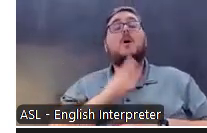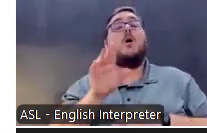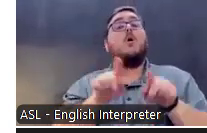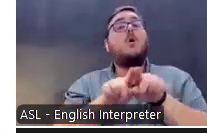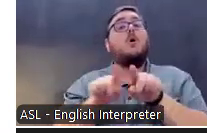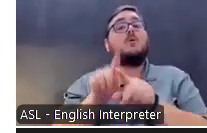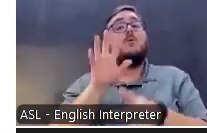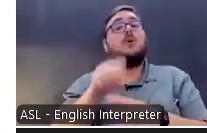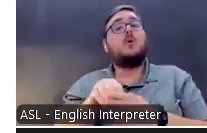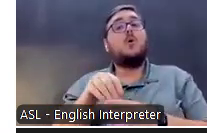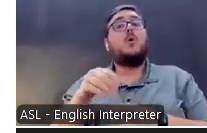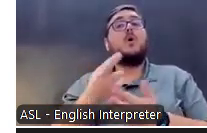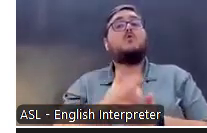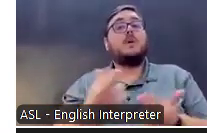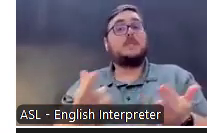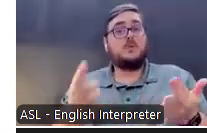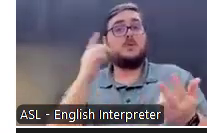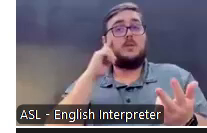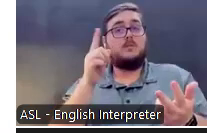that parents can follow up on if they want.